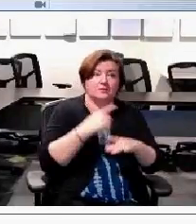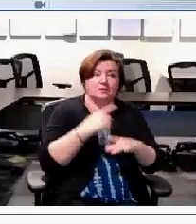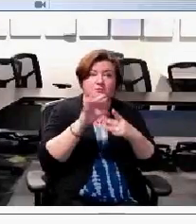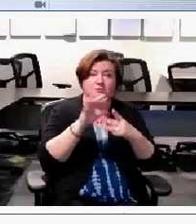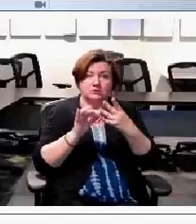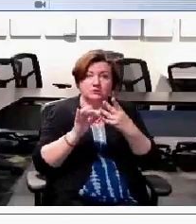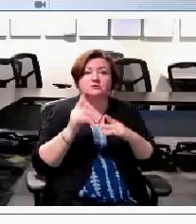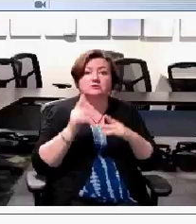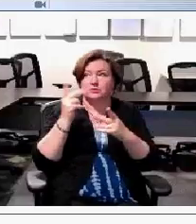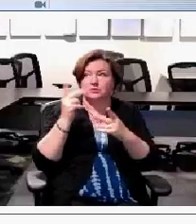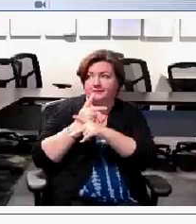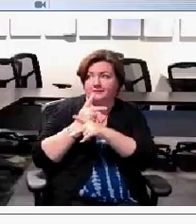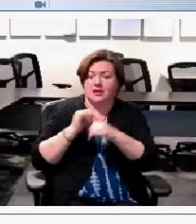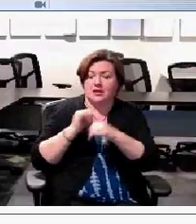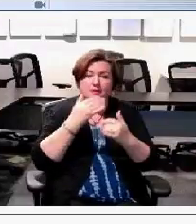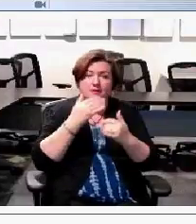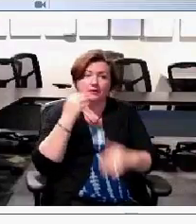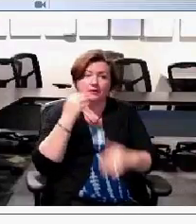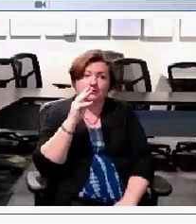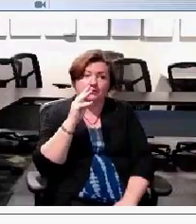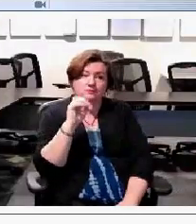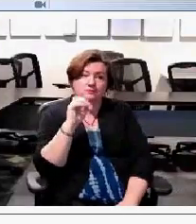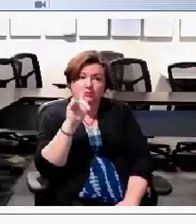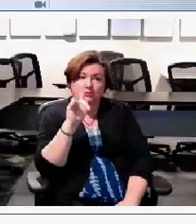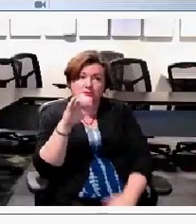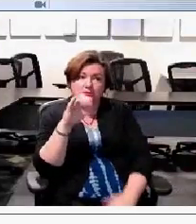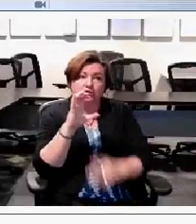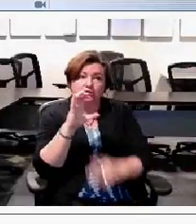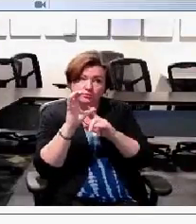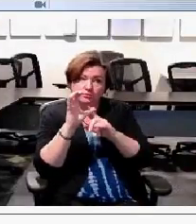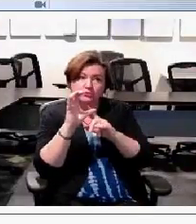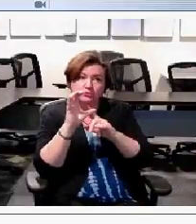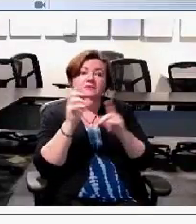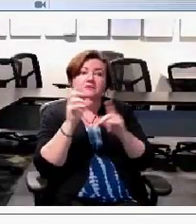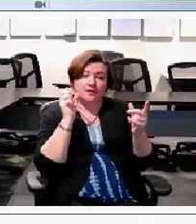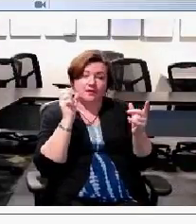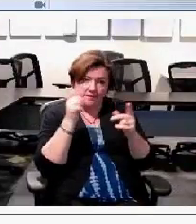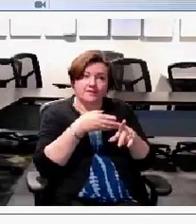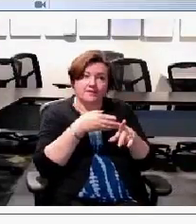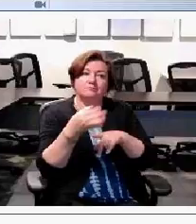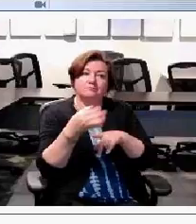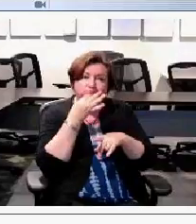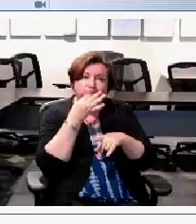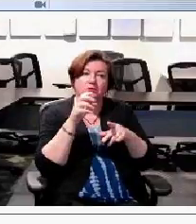brokers. We, of course, have expertise in American Sign Language and like to